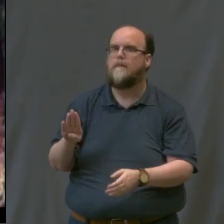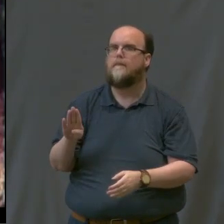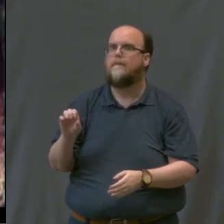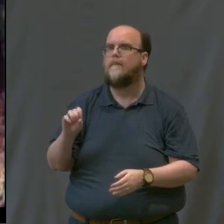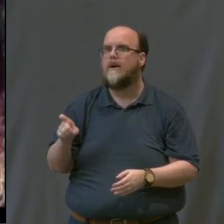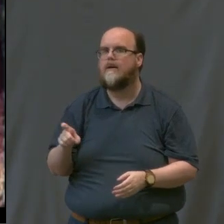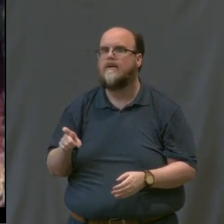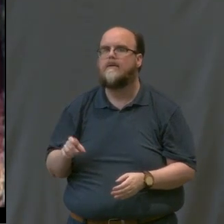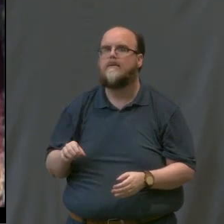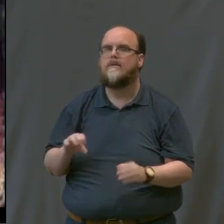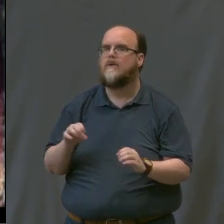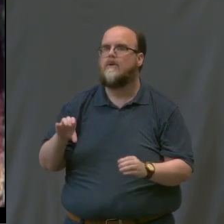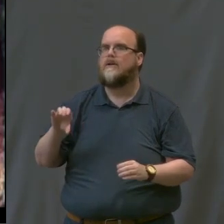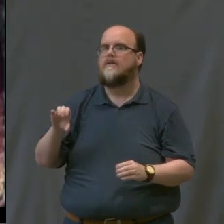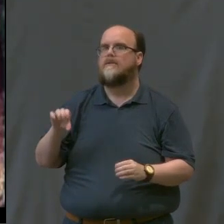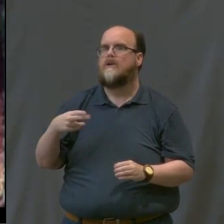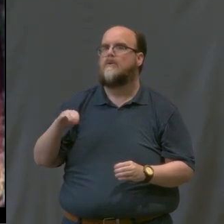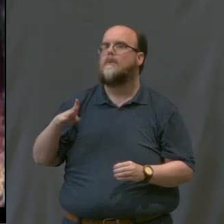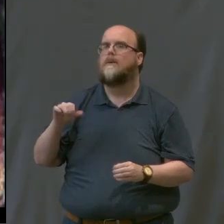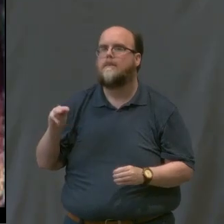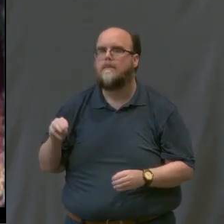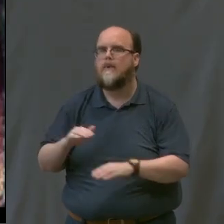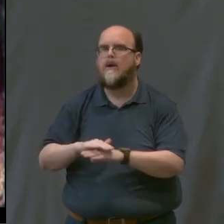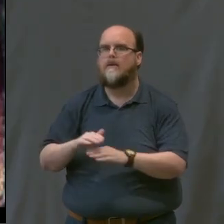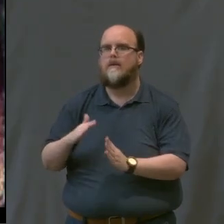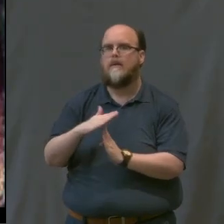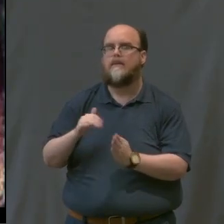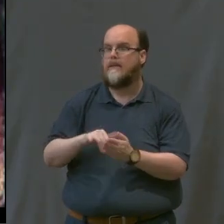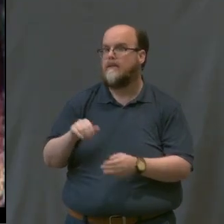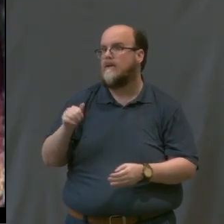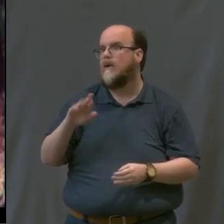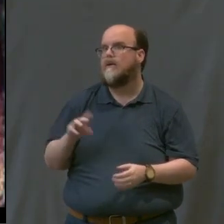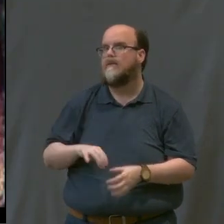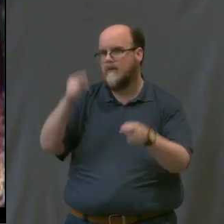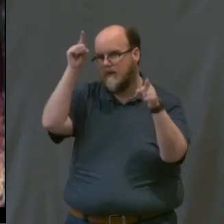There's no cherubim on top for sure. Is that the Ark of the Covenant?